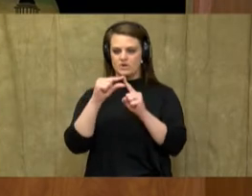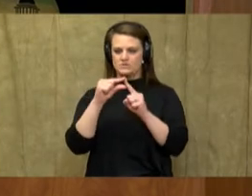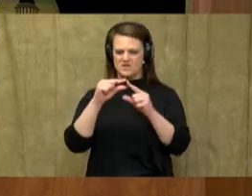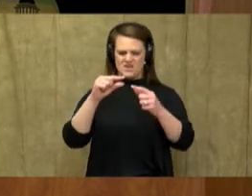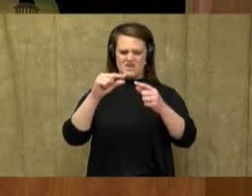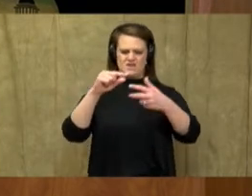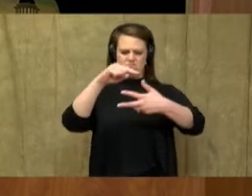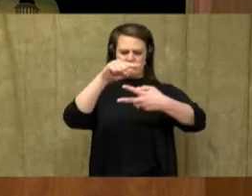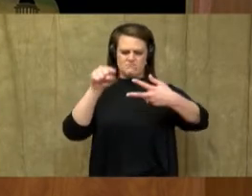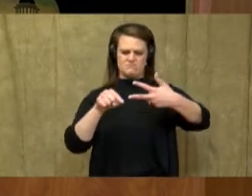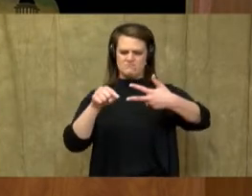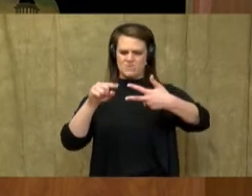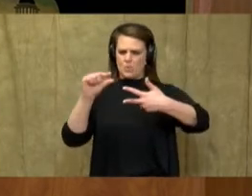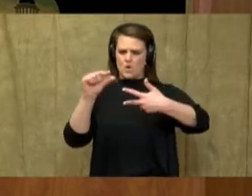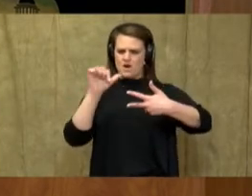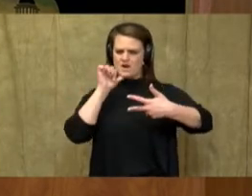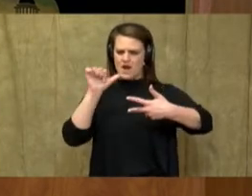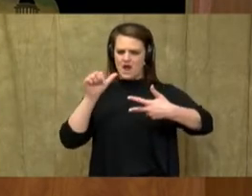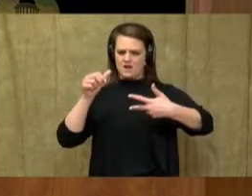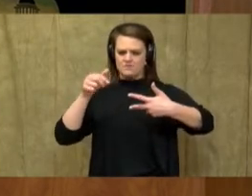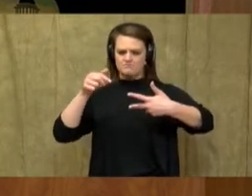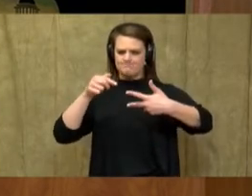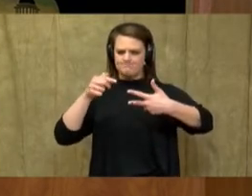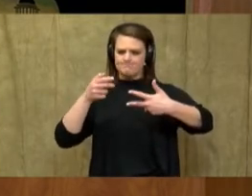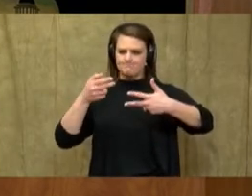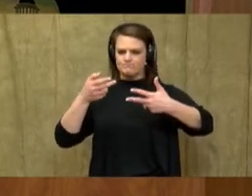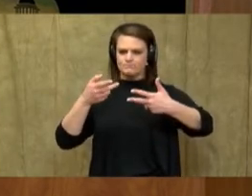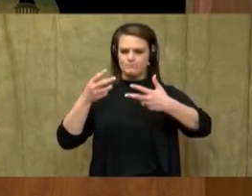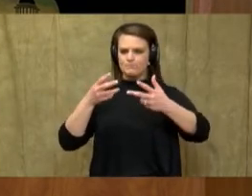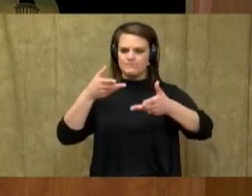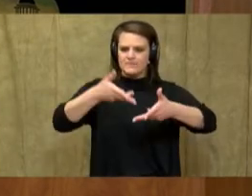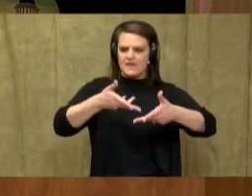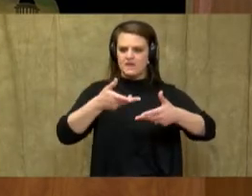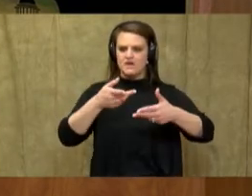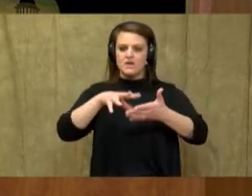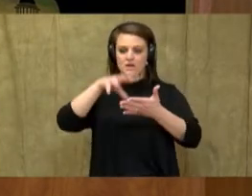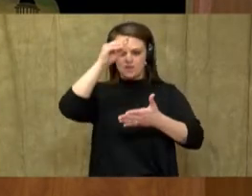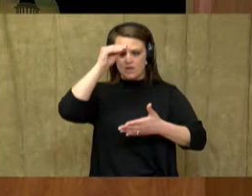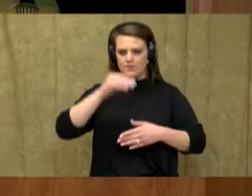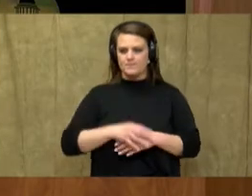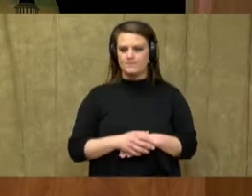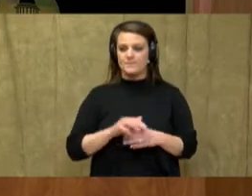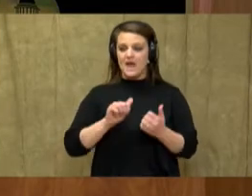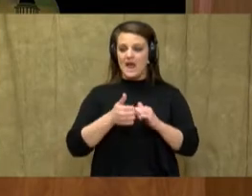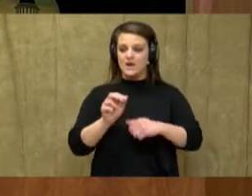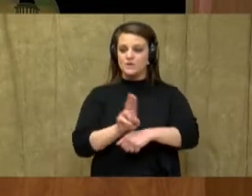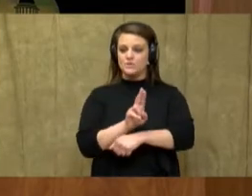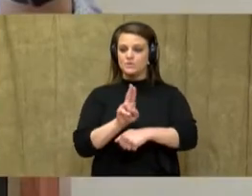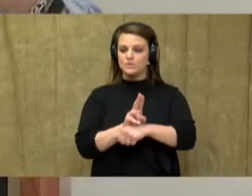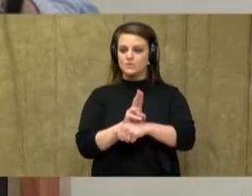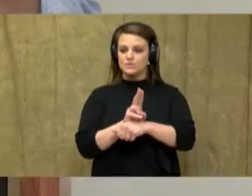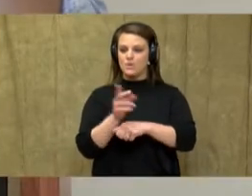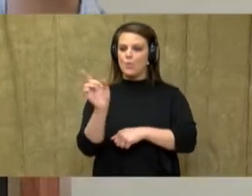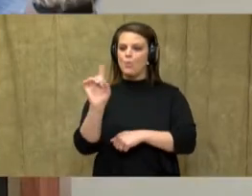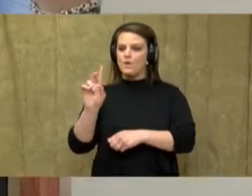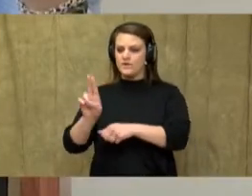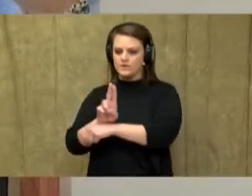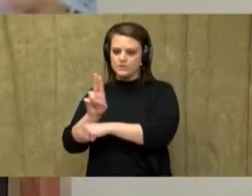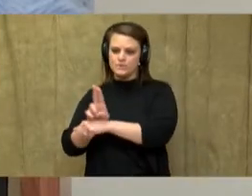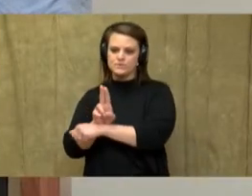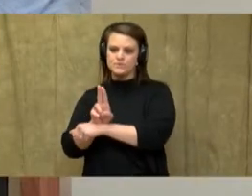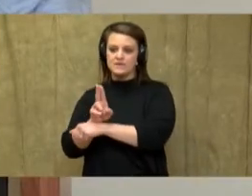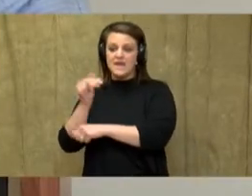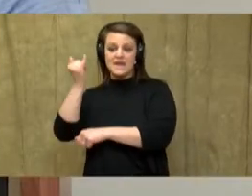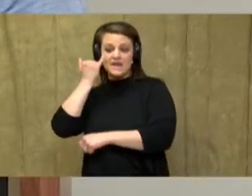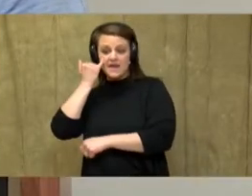belong. Okay, so we're not just learning what a word is, we're learning how to use it, where to use it,